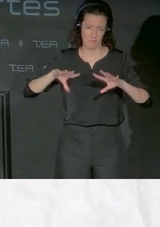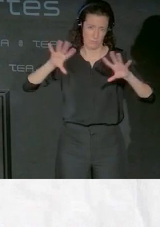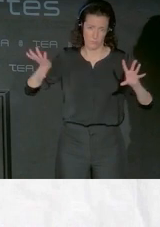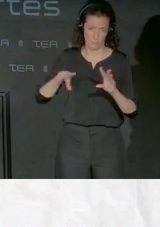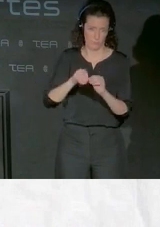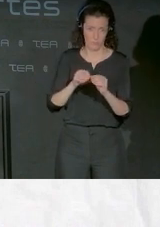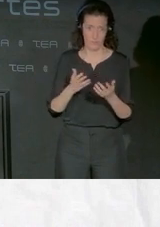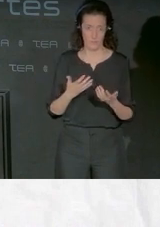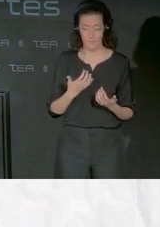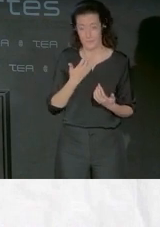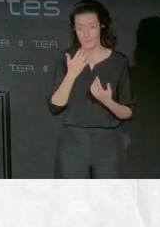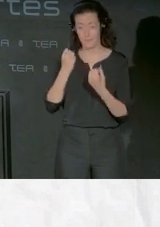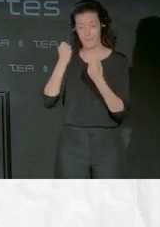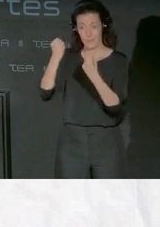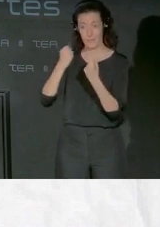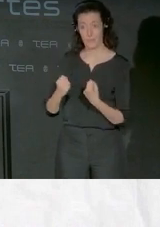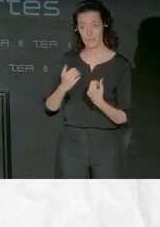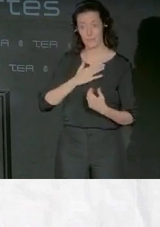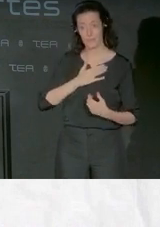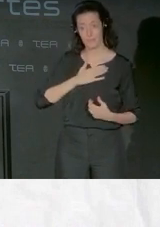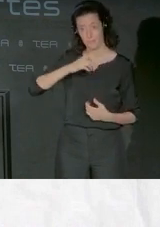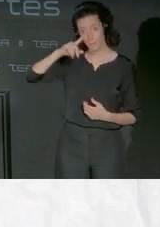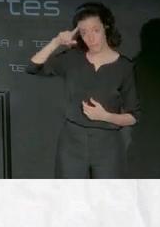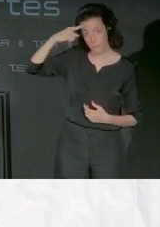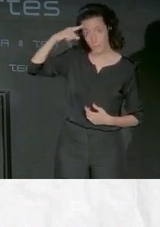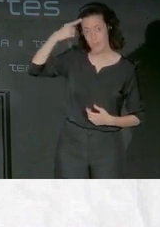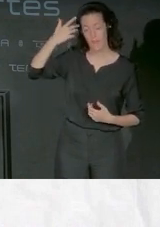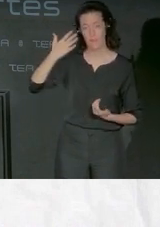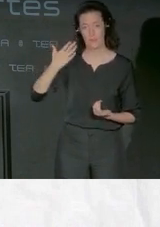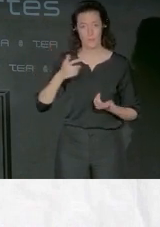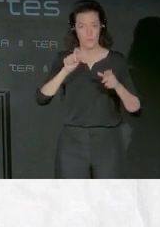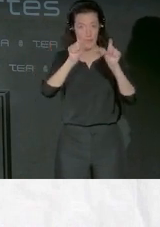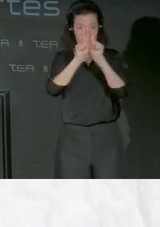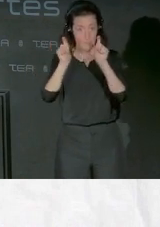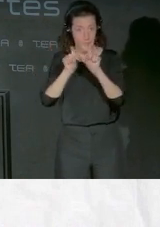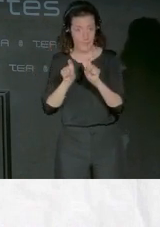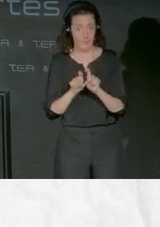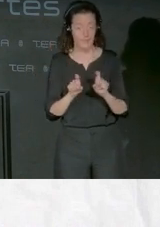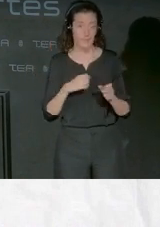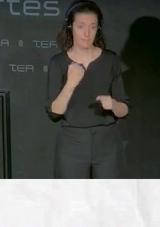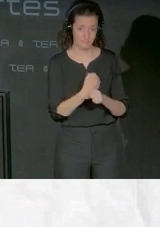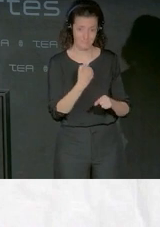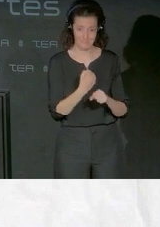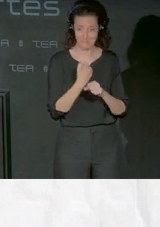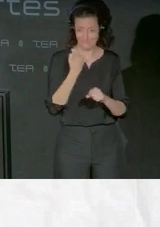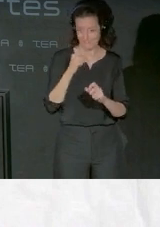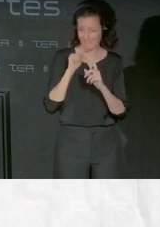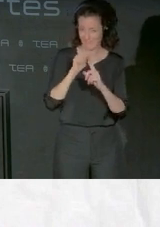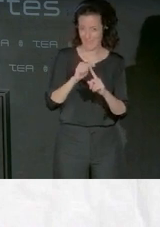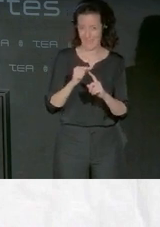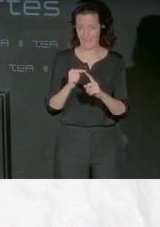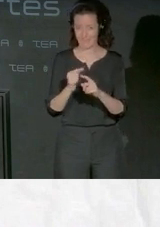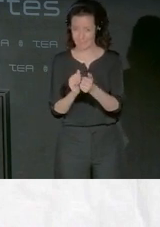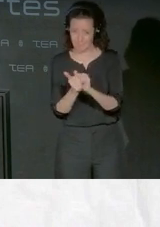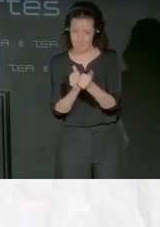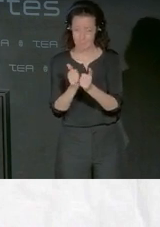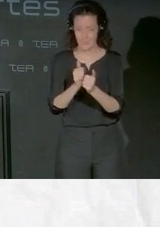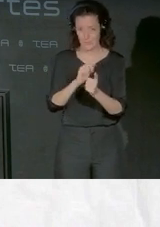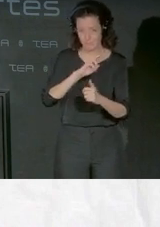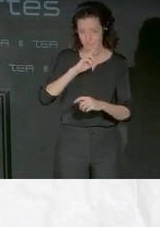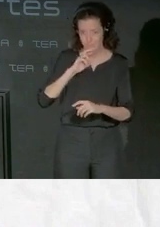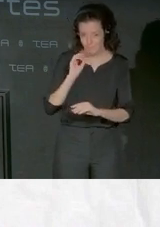in, let's say, the preservation of video games, and rights holders, so video games developers and